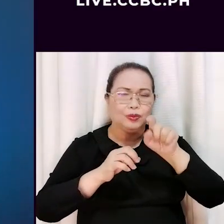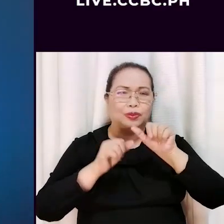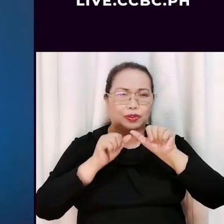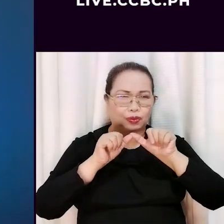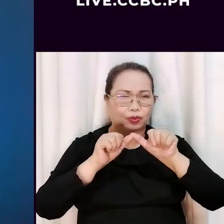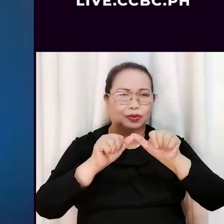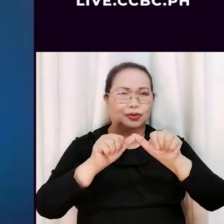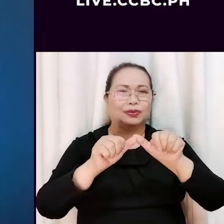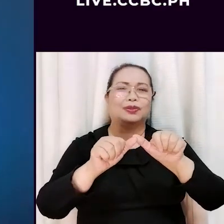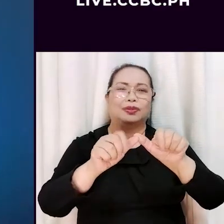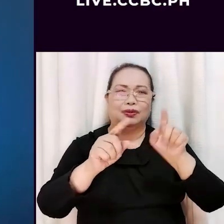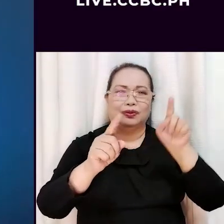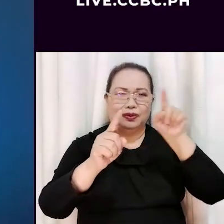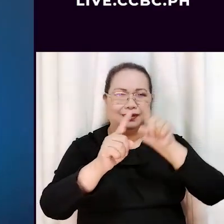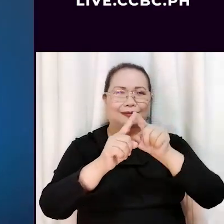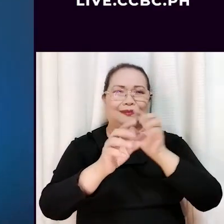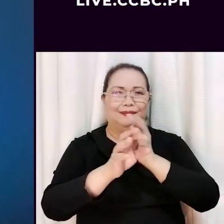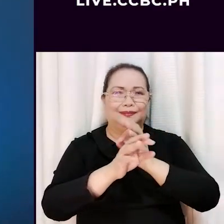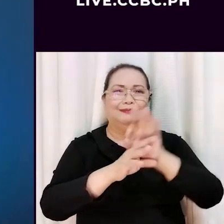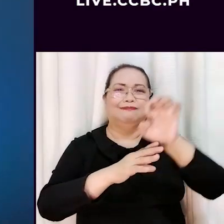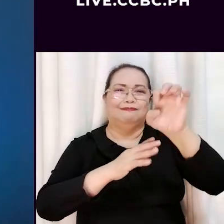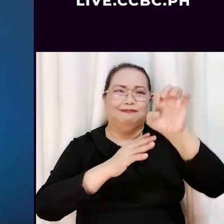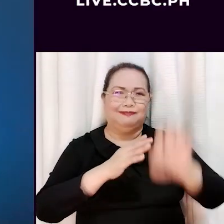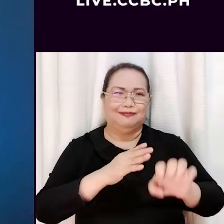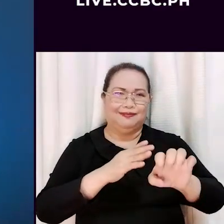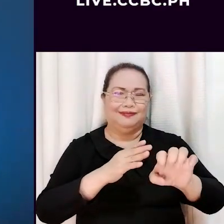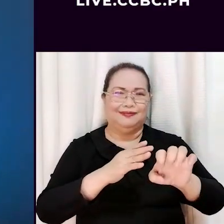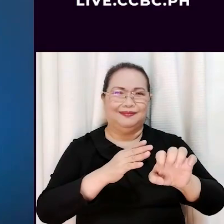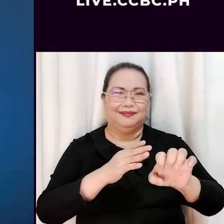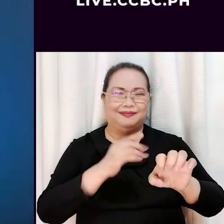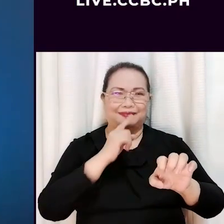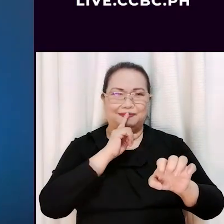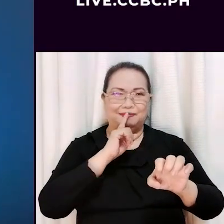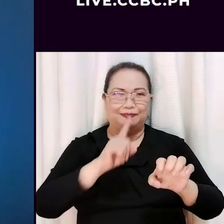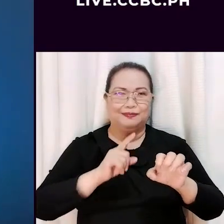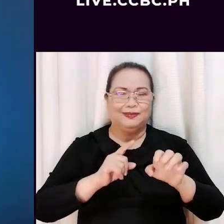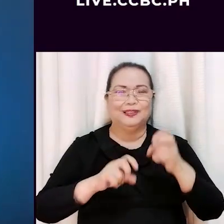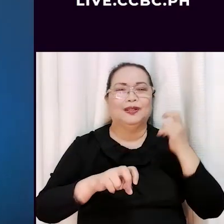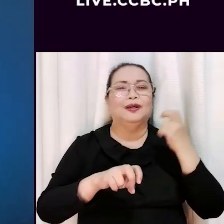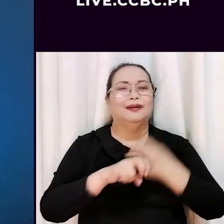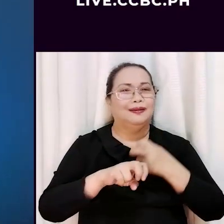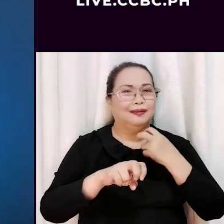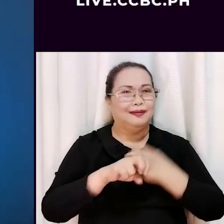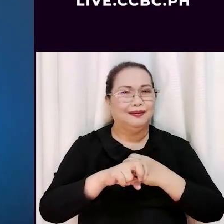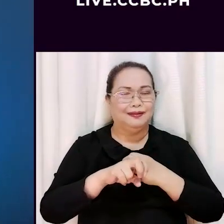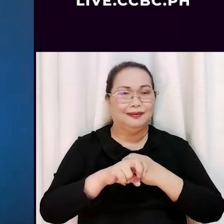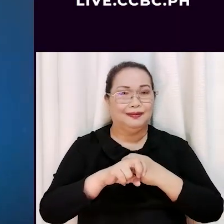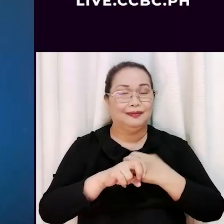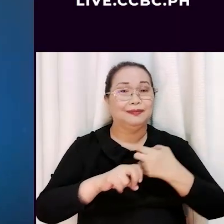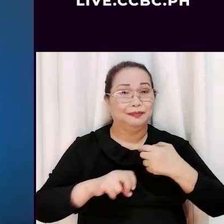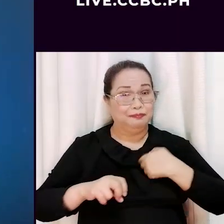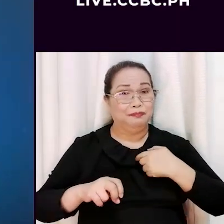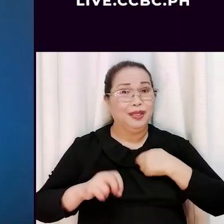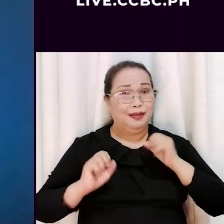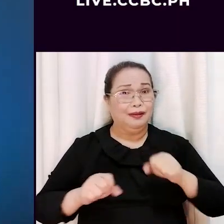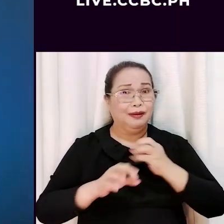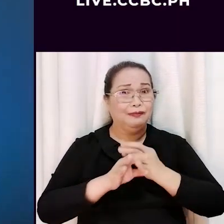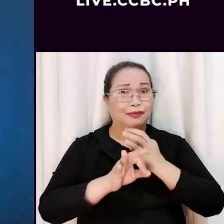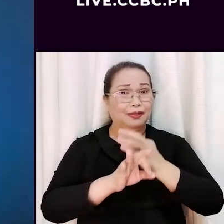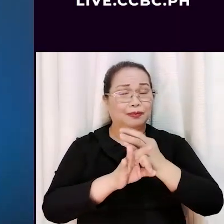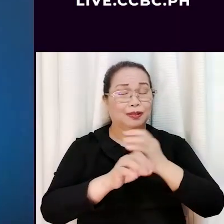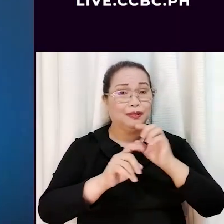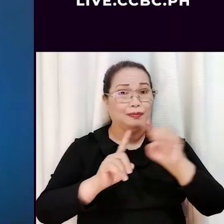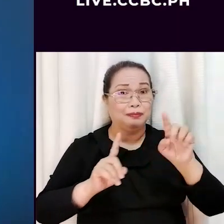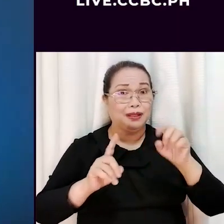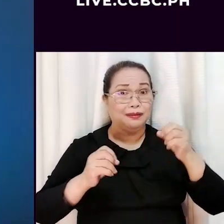end. You know, this is a tough call, because I can be faithful to the end, but